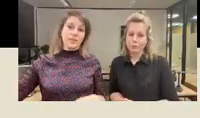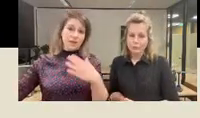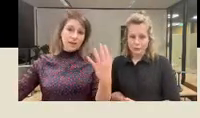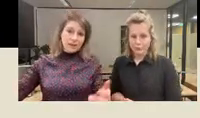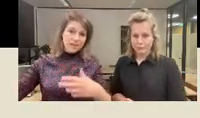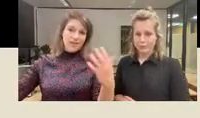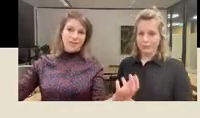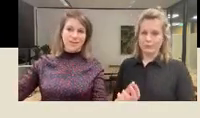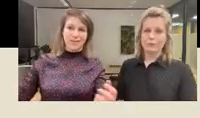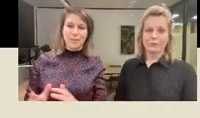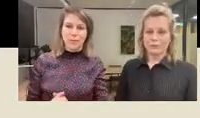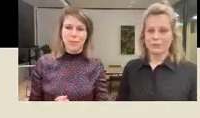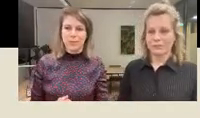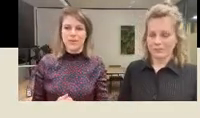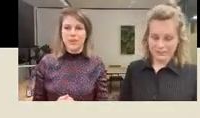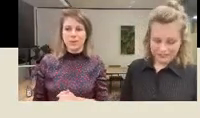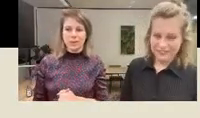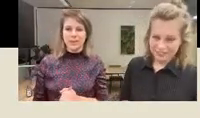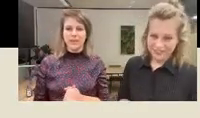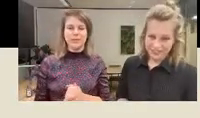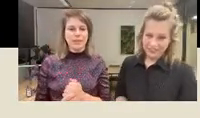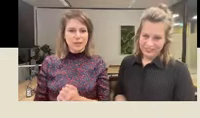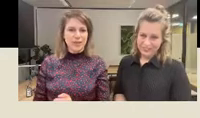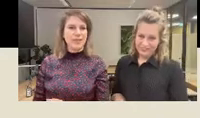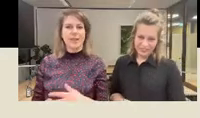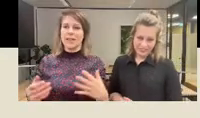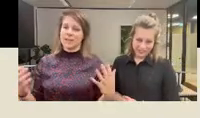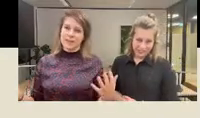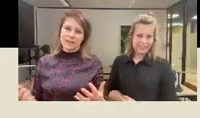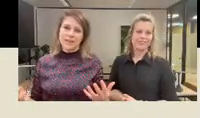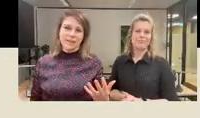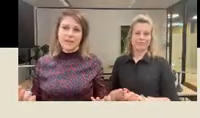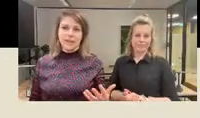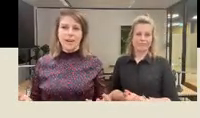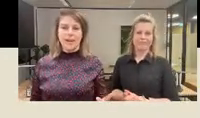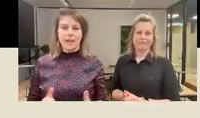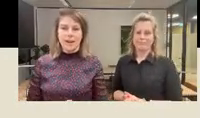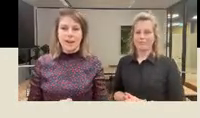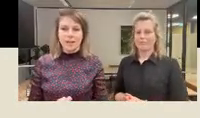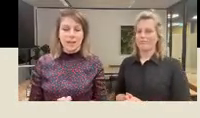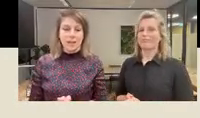Because we saw in the what we showed you in the research, that is not